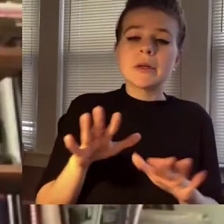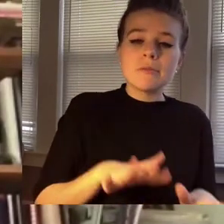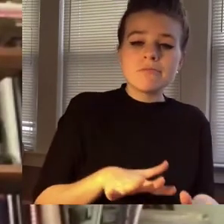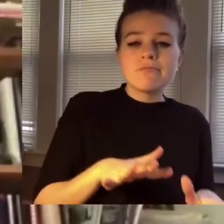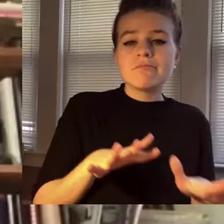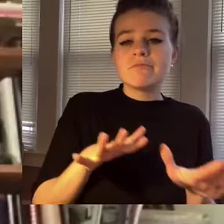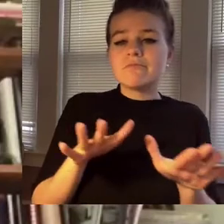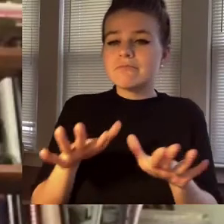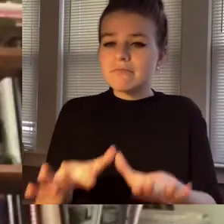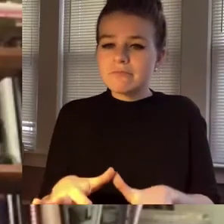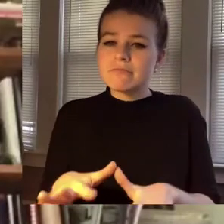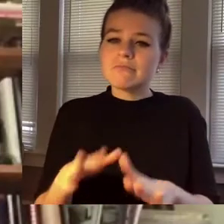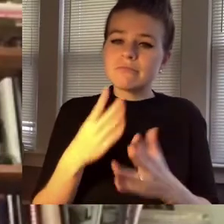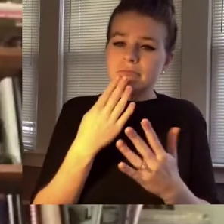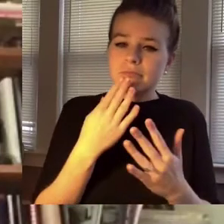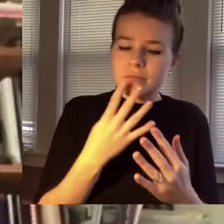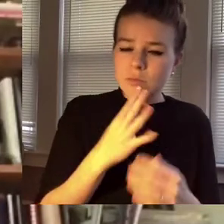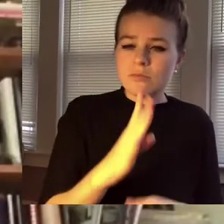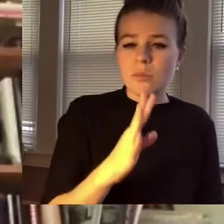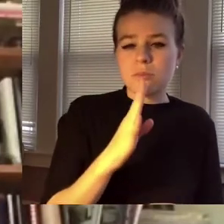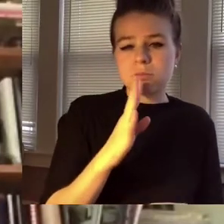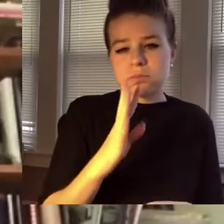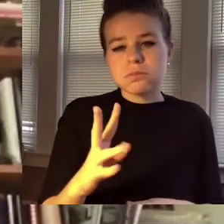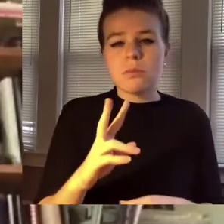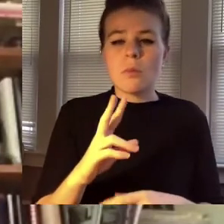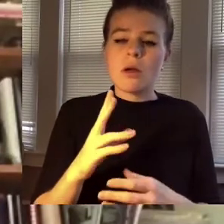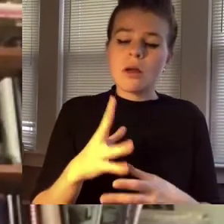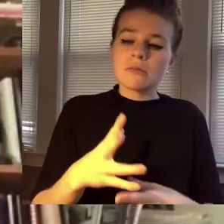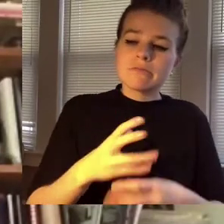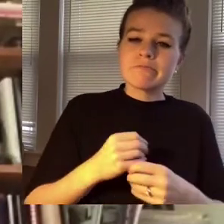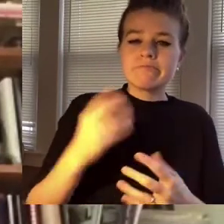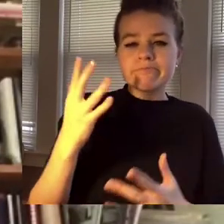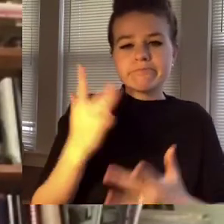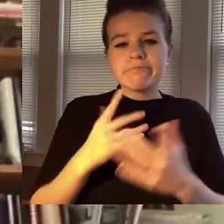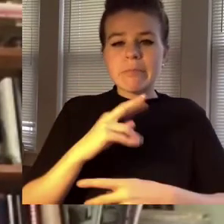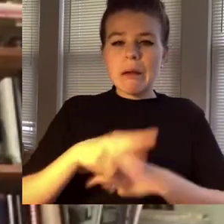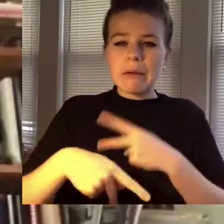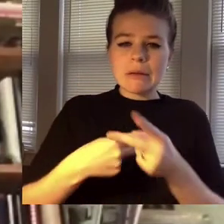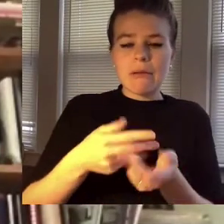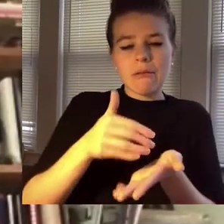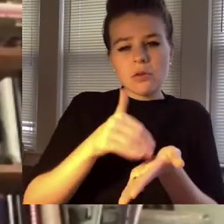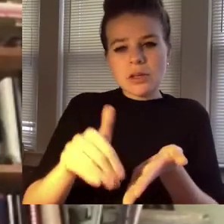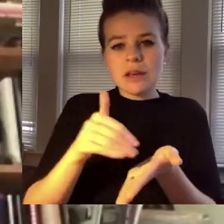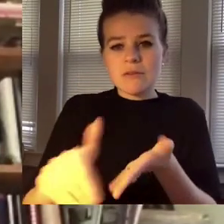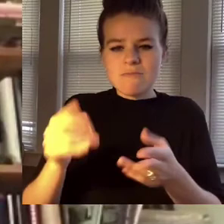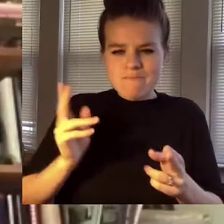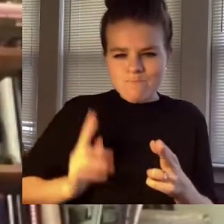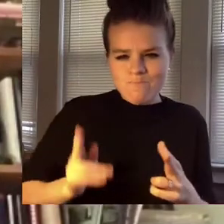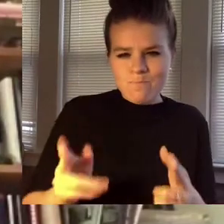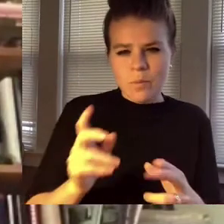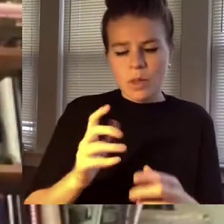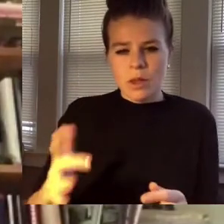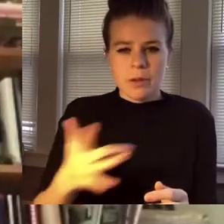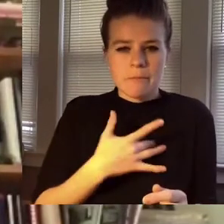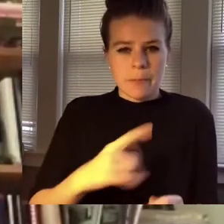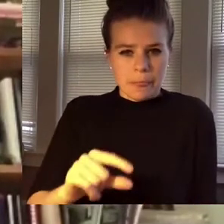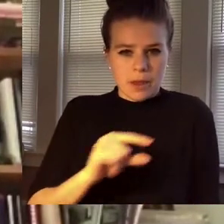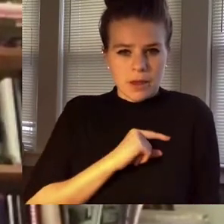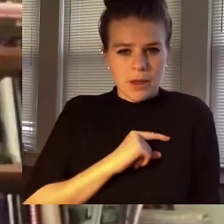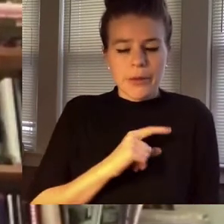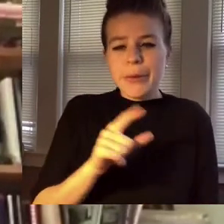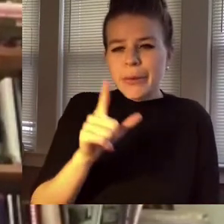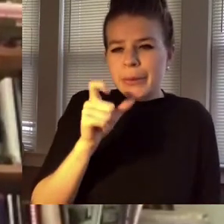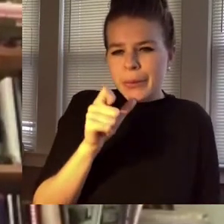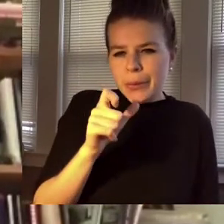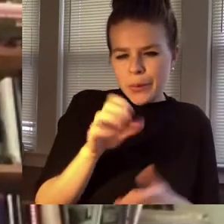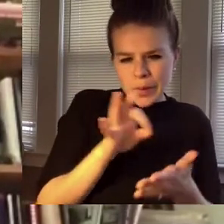throat the secret of receiving mercy, a kind of forgiveness, an expiation of guilt, who we count among those